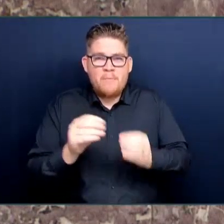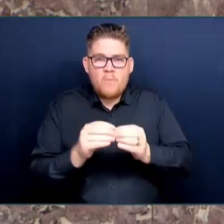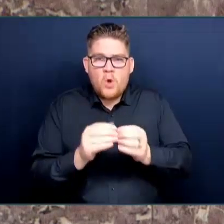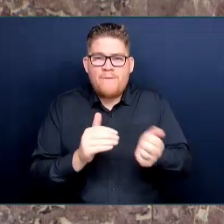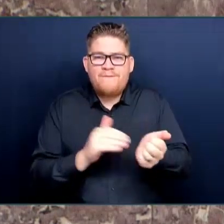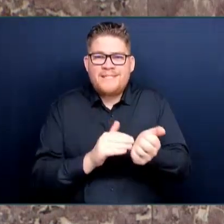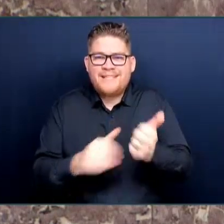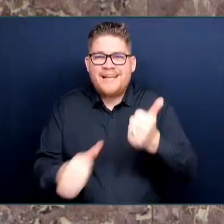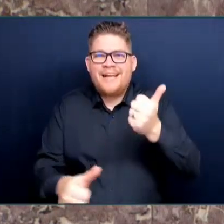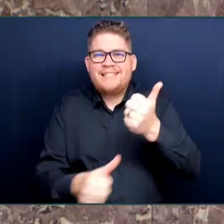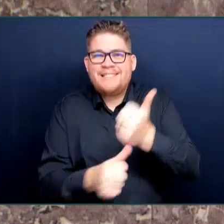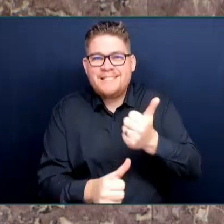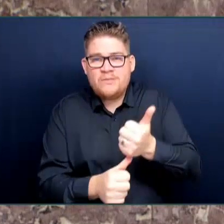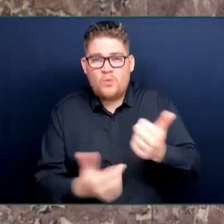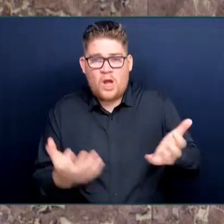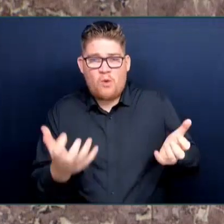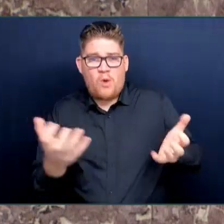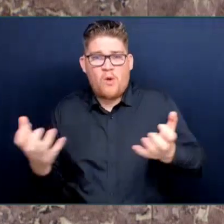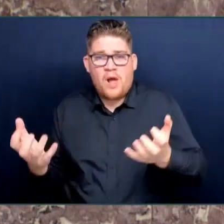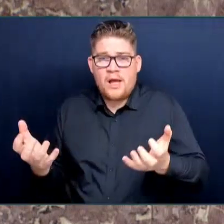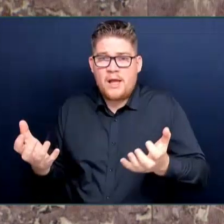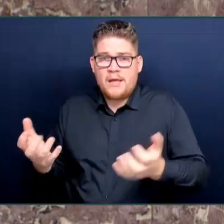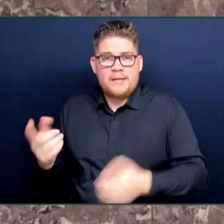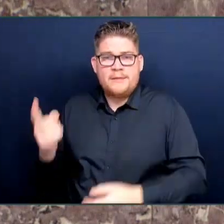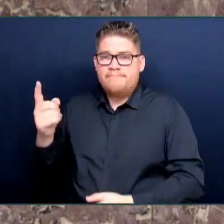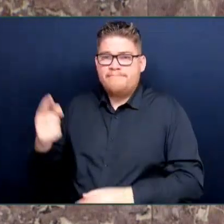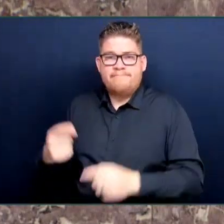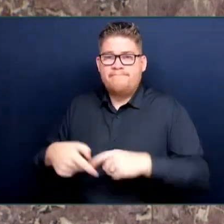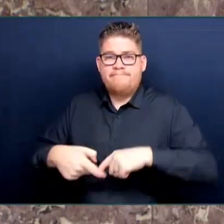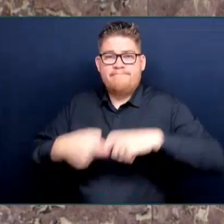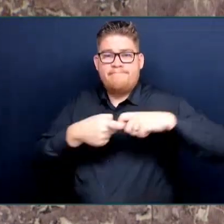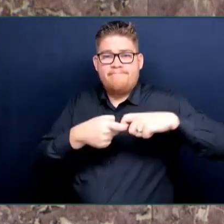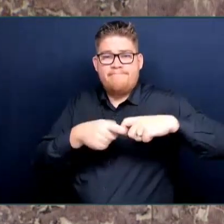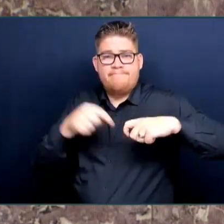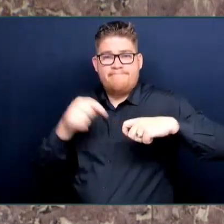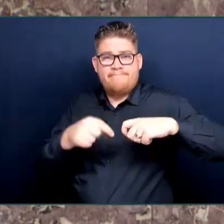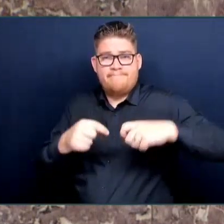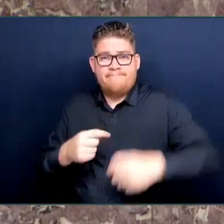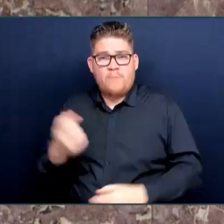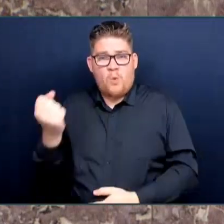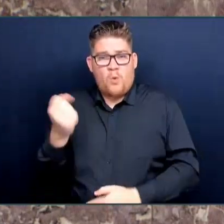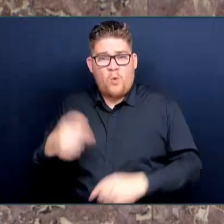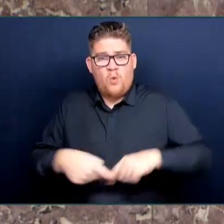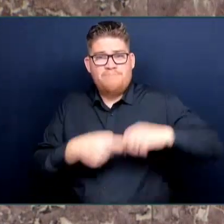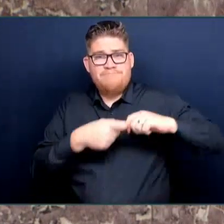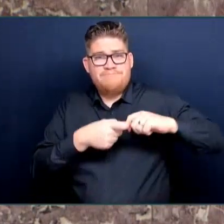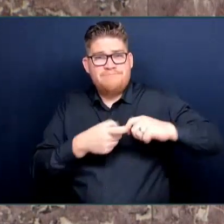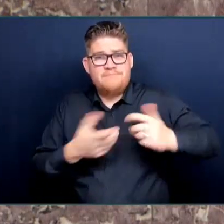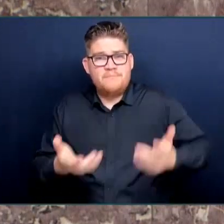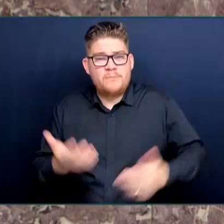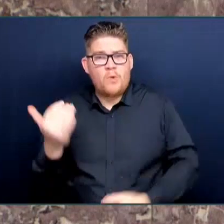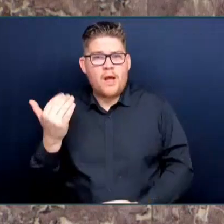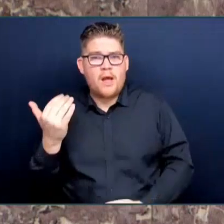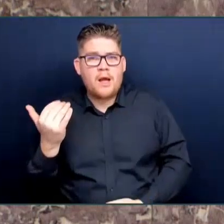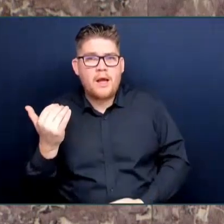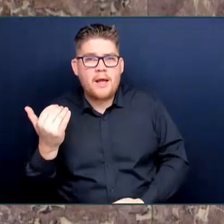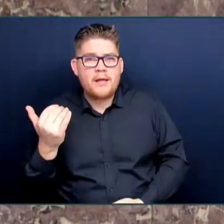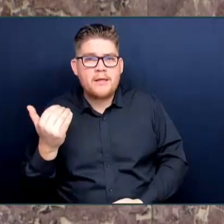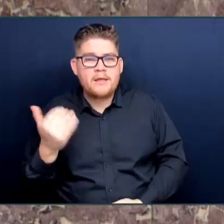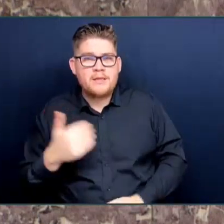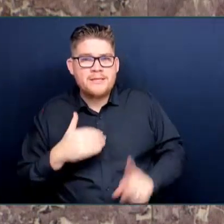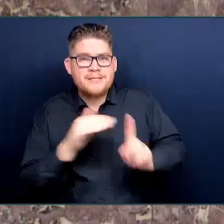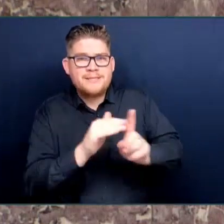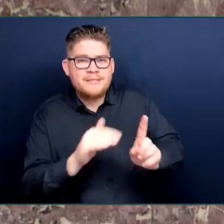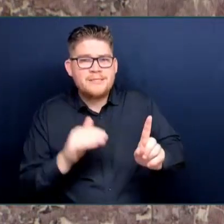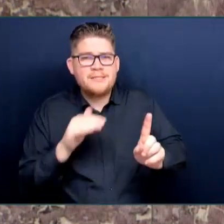suspended. Now, what did this doctor do recently? Well, he called for this NDP government to be held accountable for the collapse of